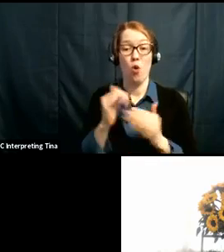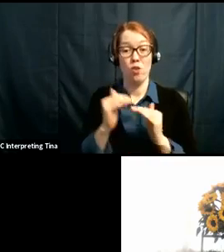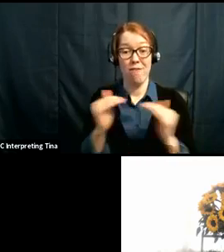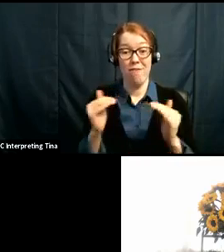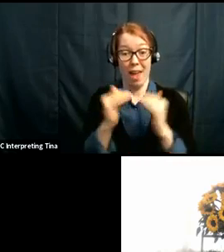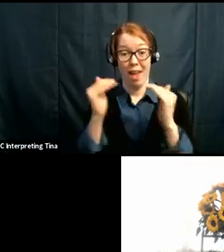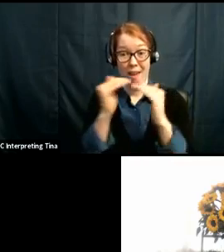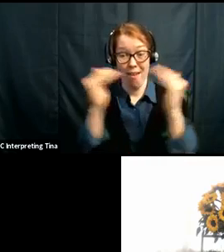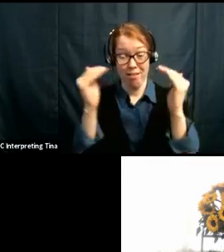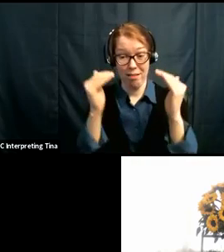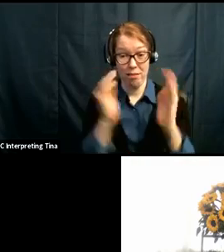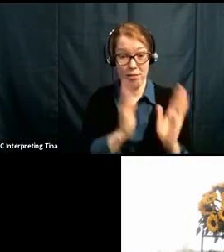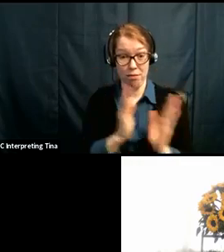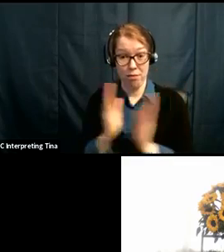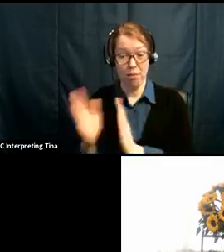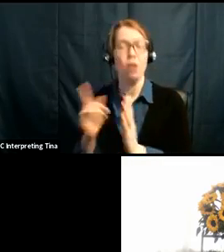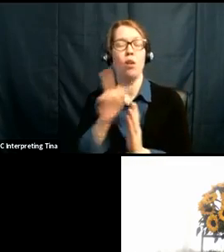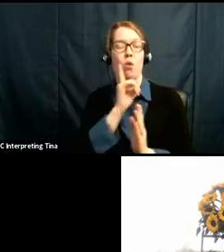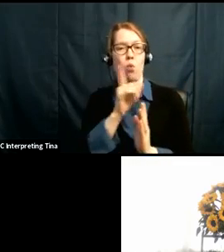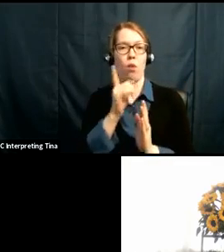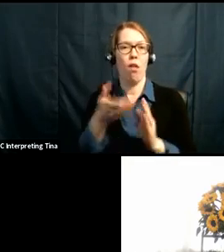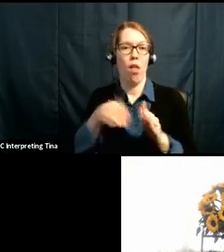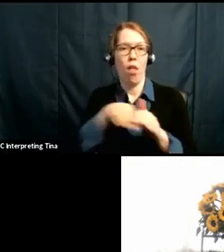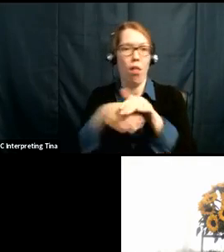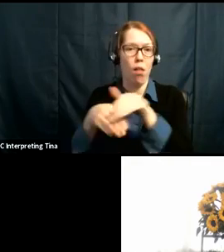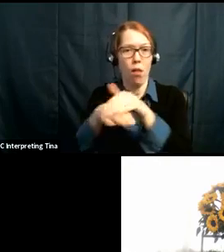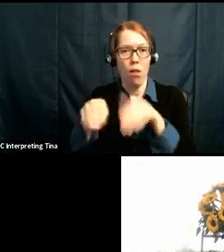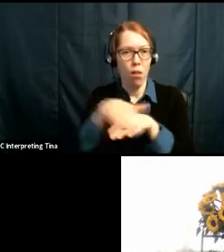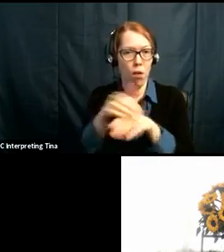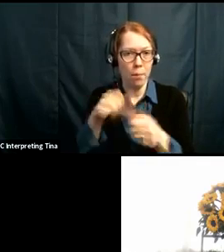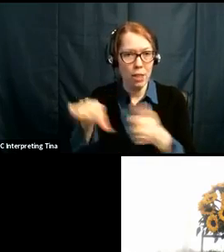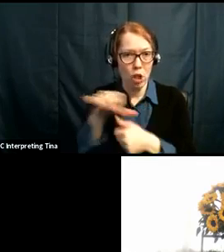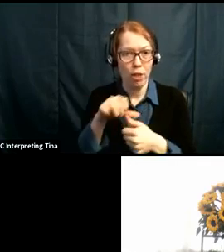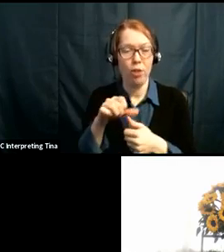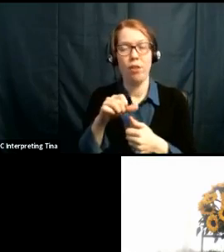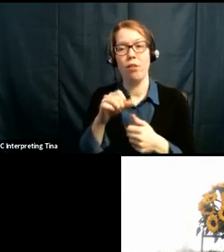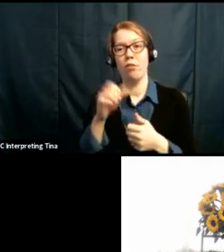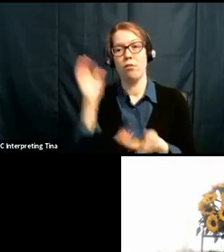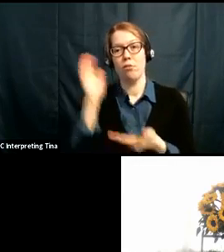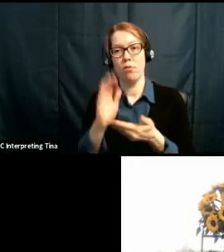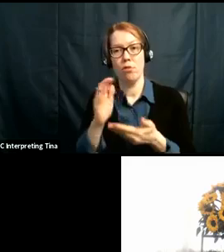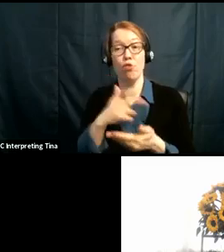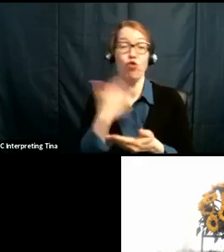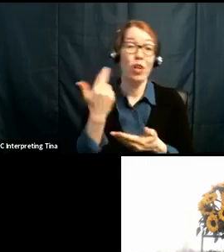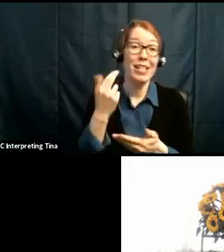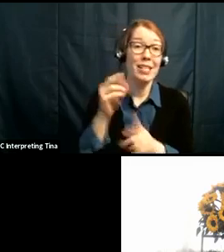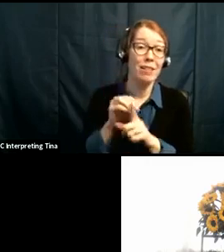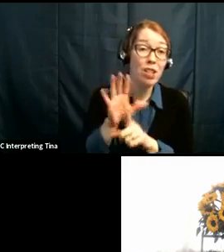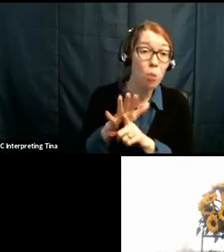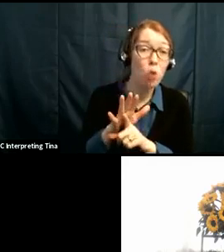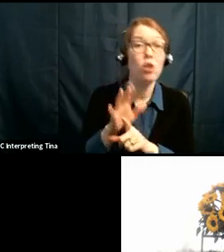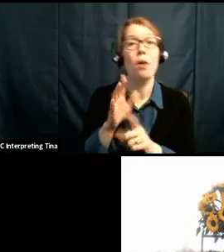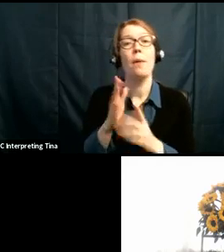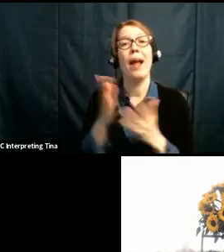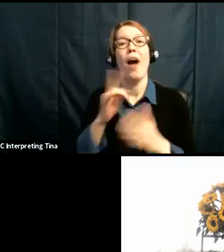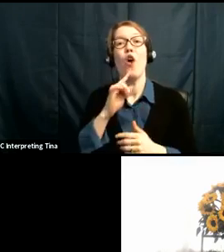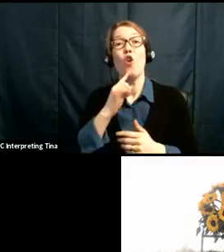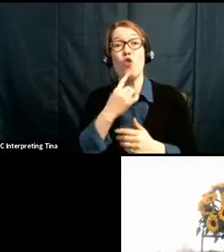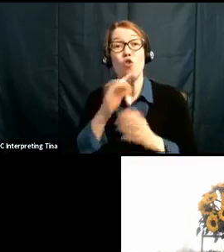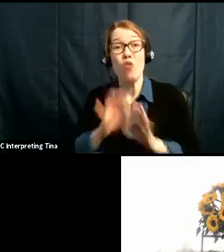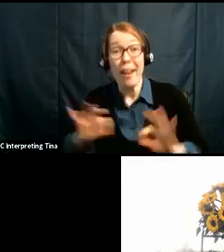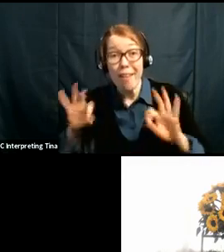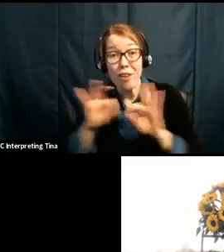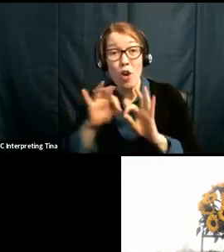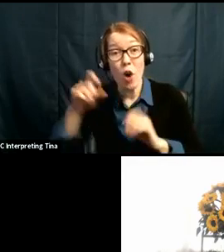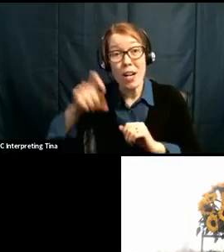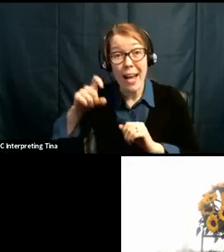But based on risk of exposure, this is not my words, but how critical or necessary